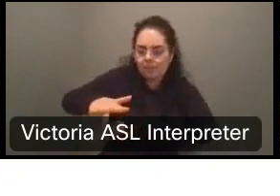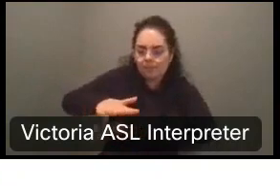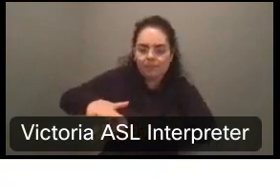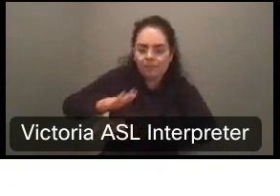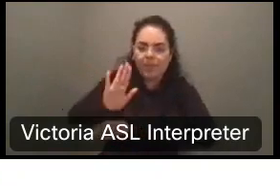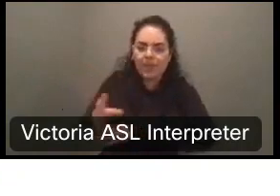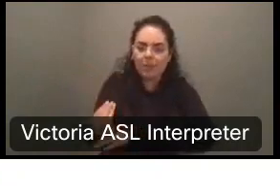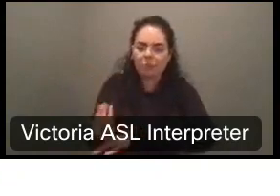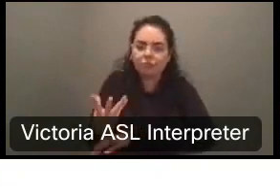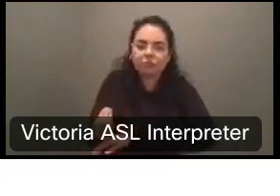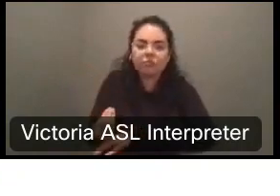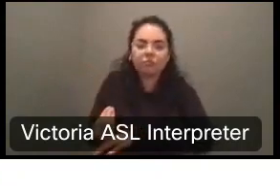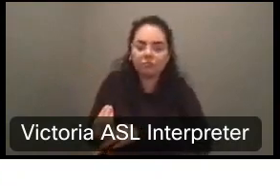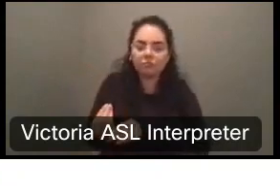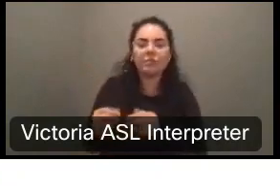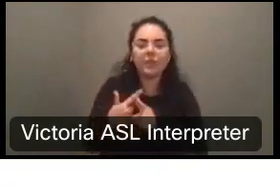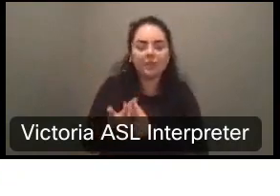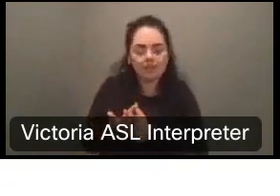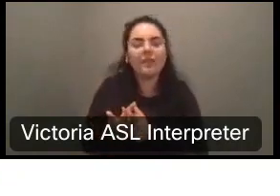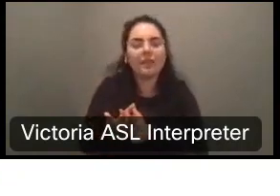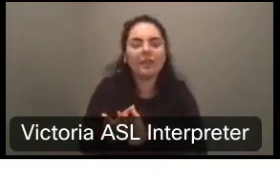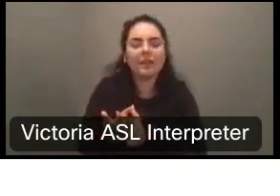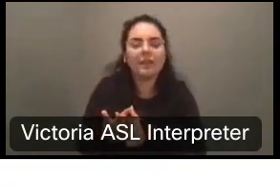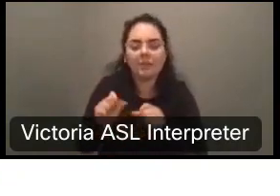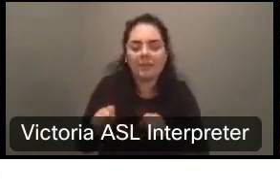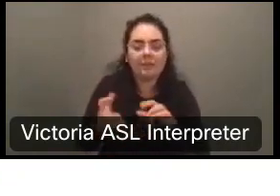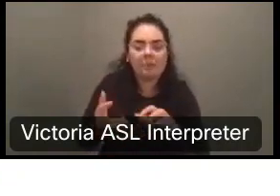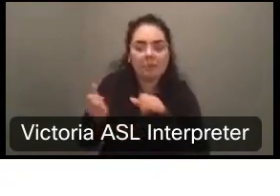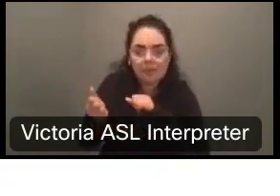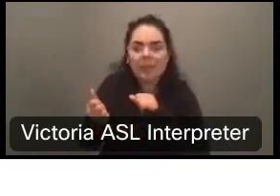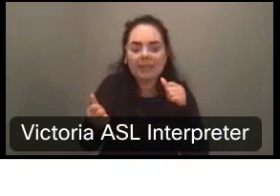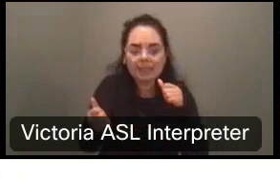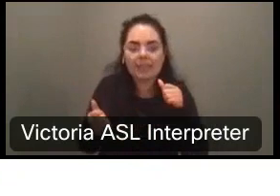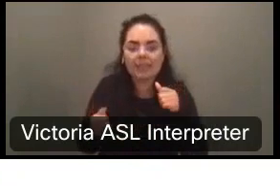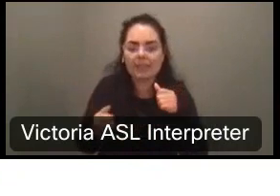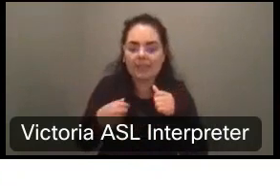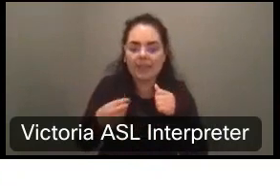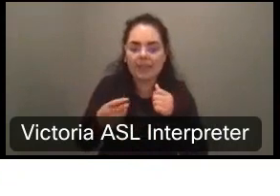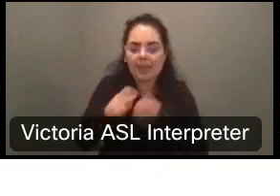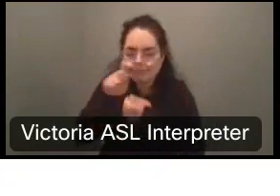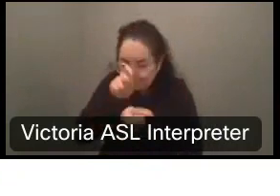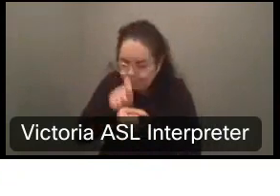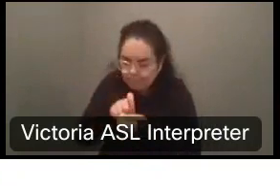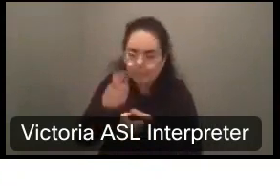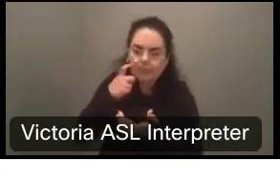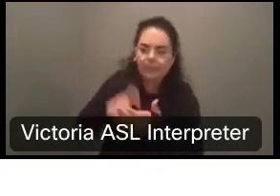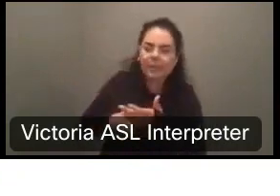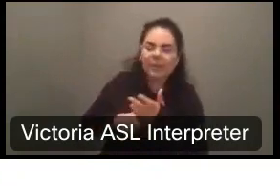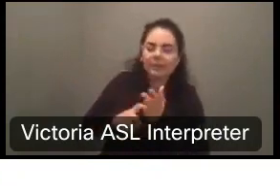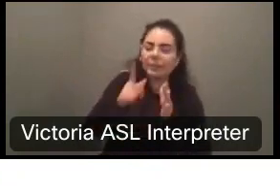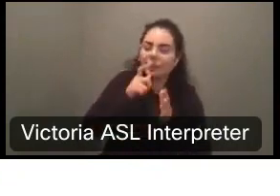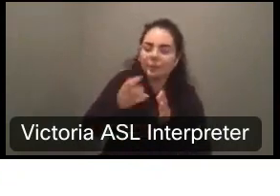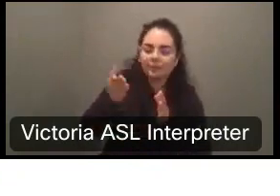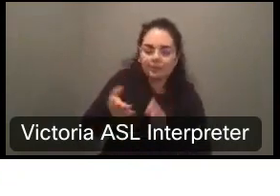will read their palm and we can quickly and incredibly accurately identify the patient. When I say